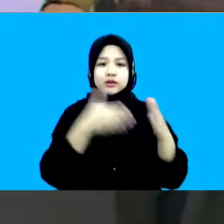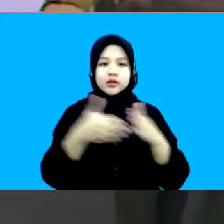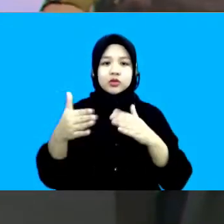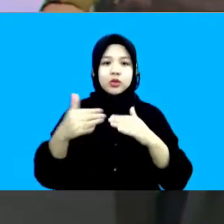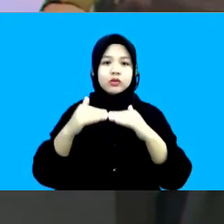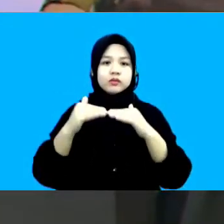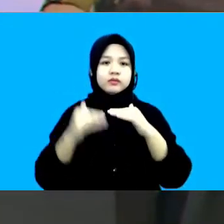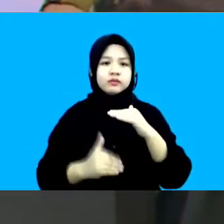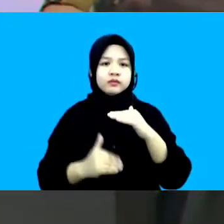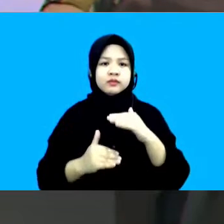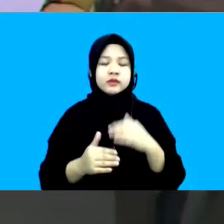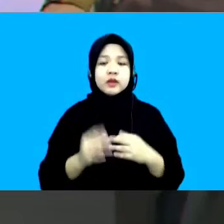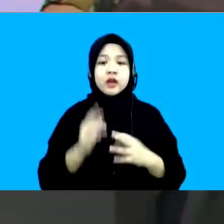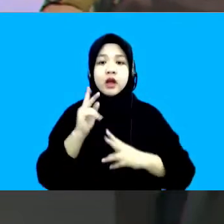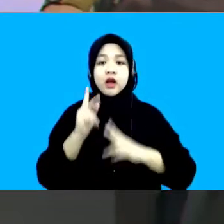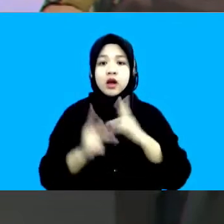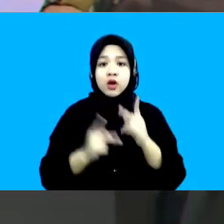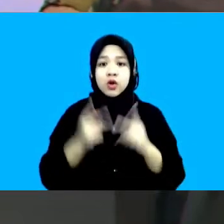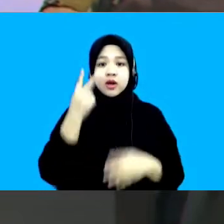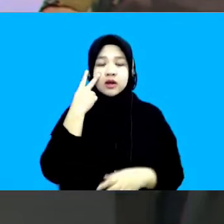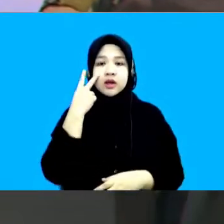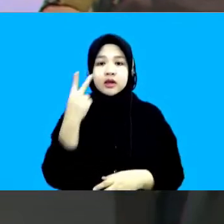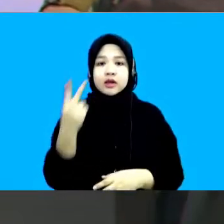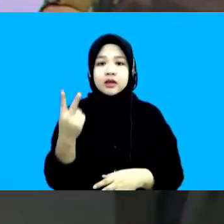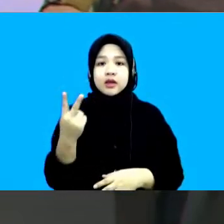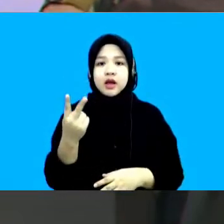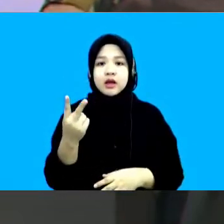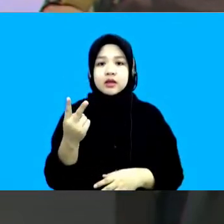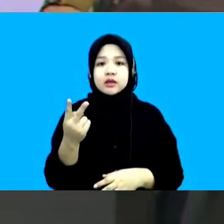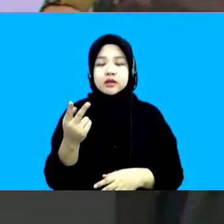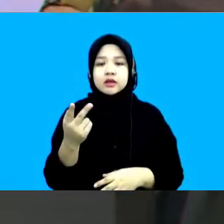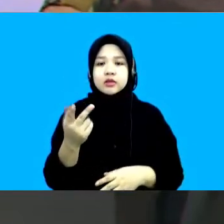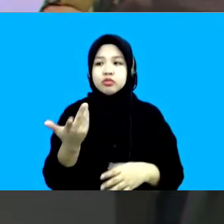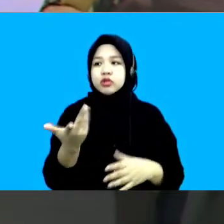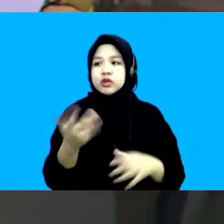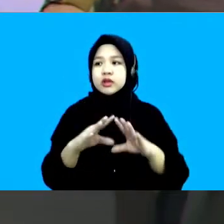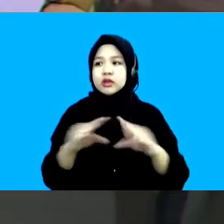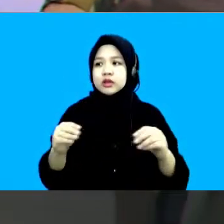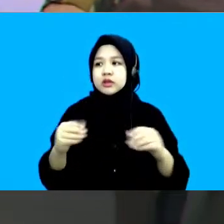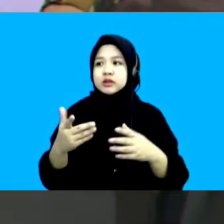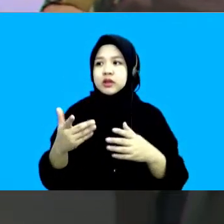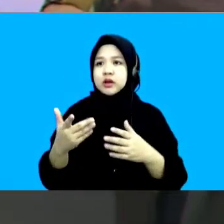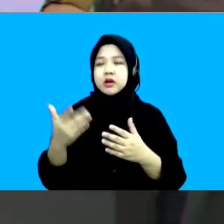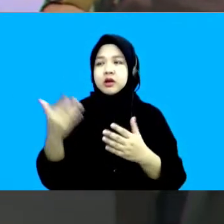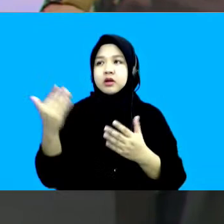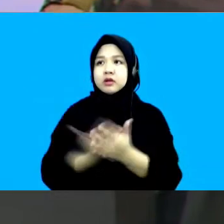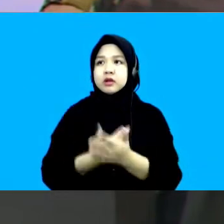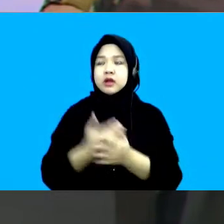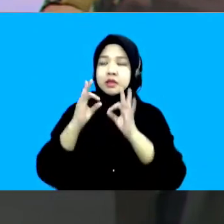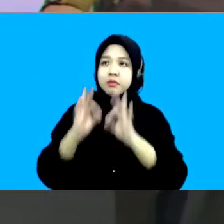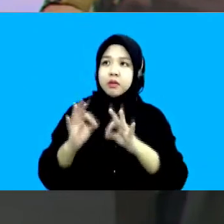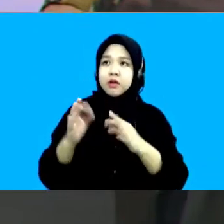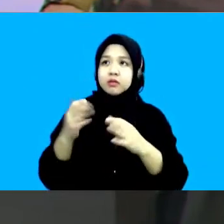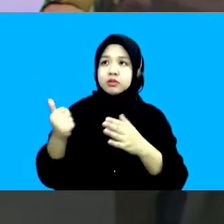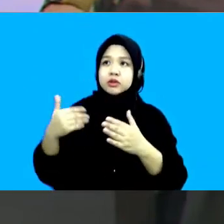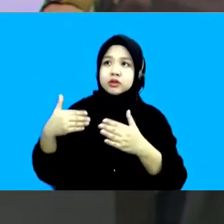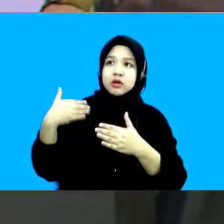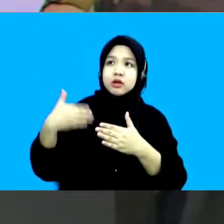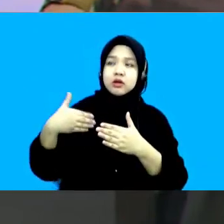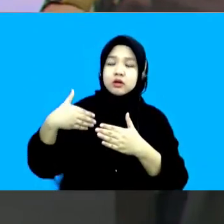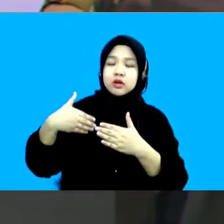pointed out frequently on the need to make priority, especially in the time of the crisis, and how is